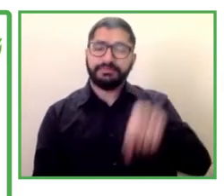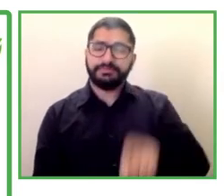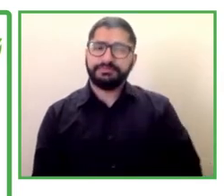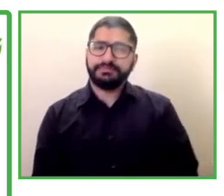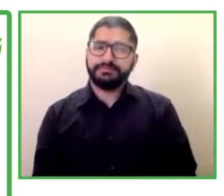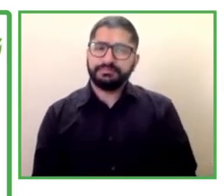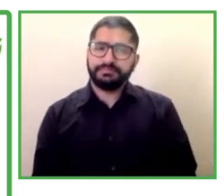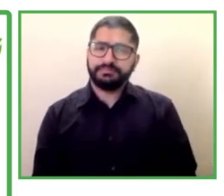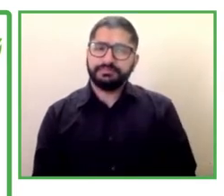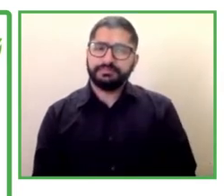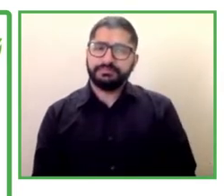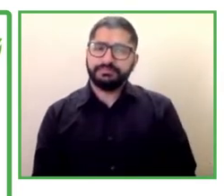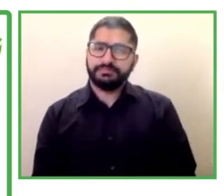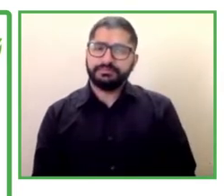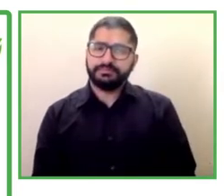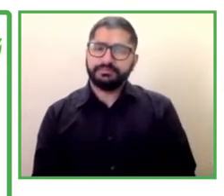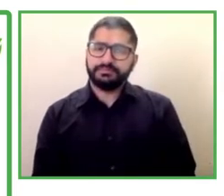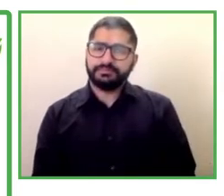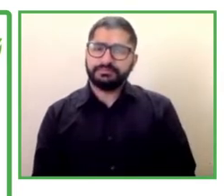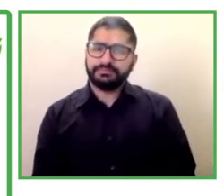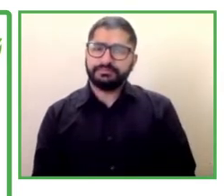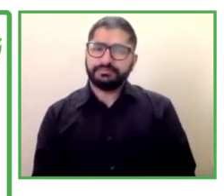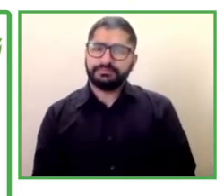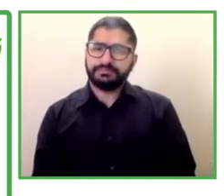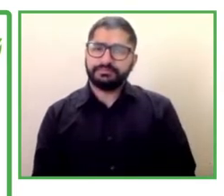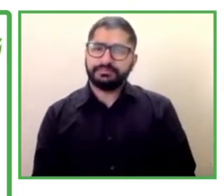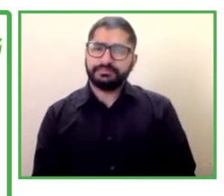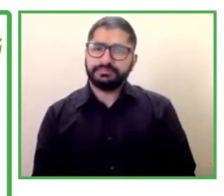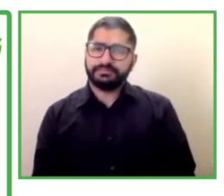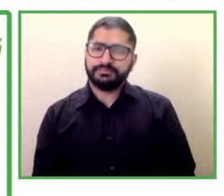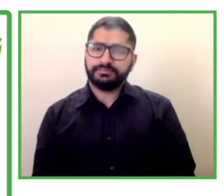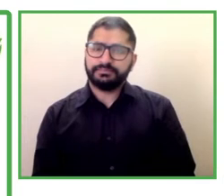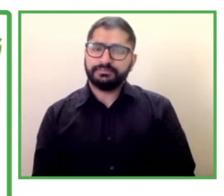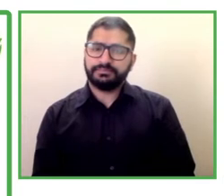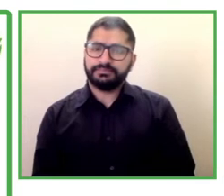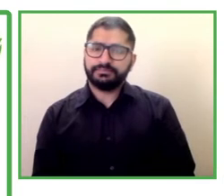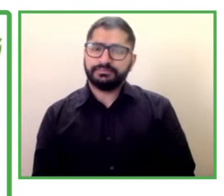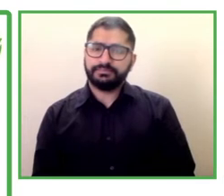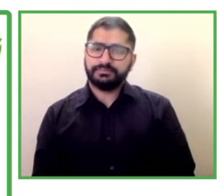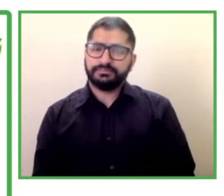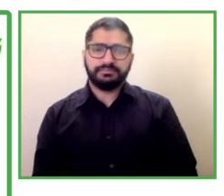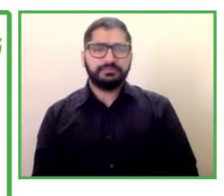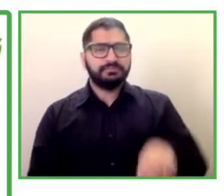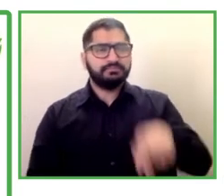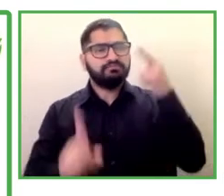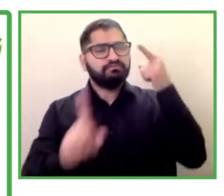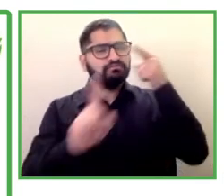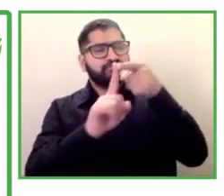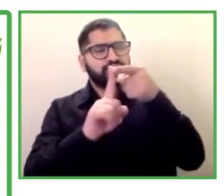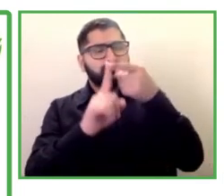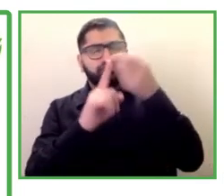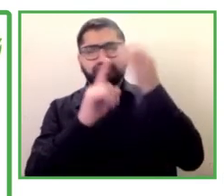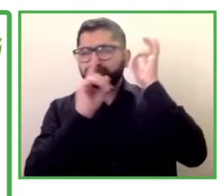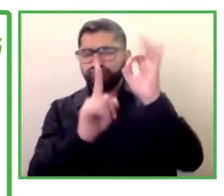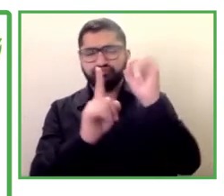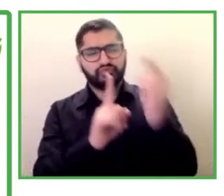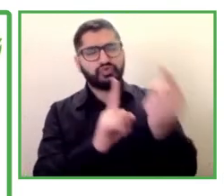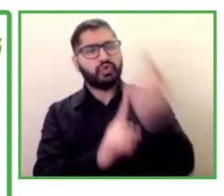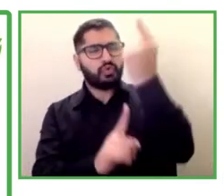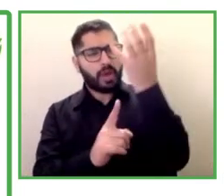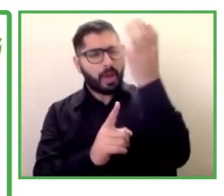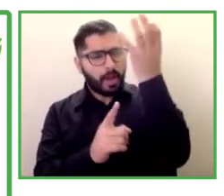federal, state, and local government collaborative that focuses on inclusivity and universally designed